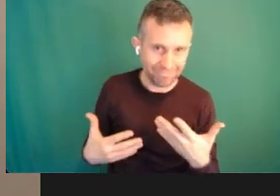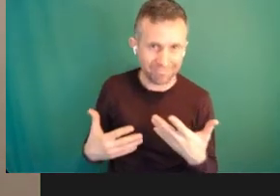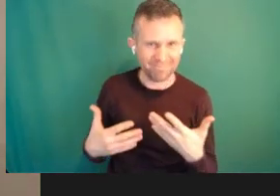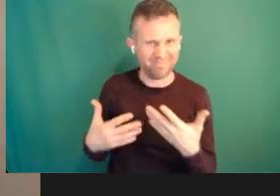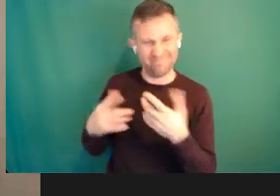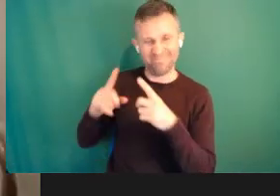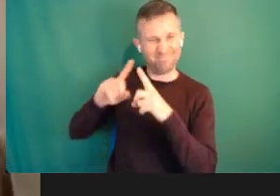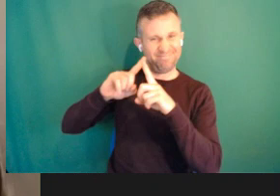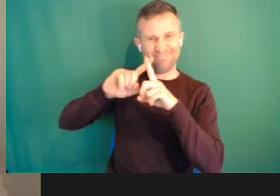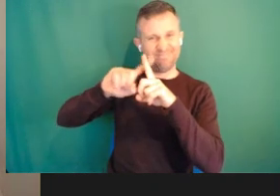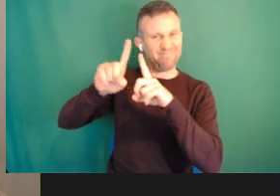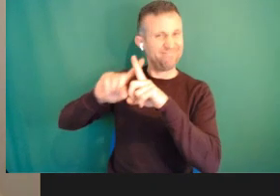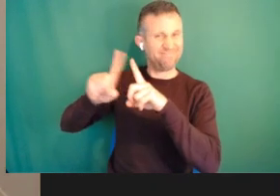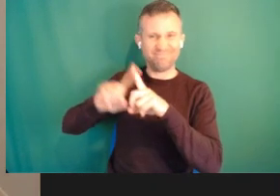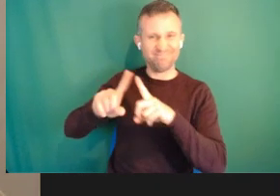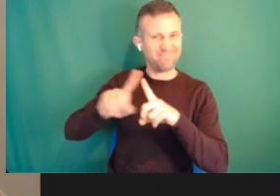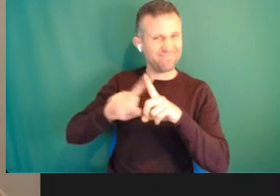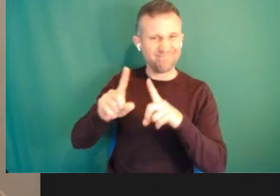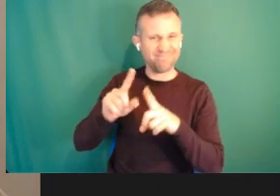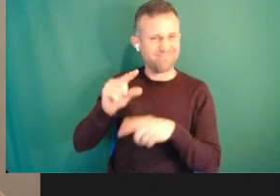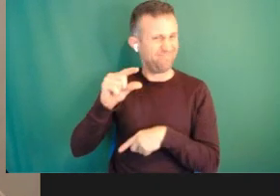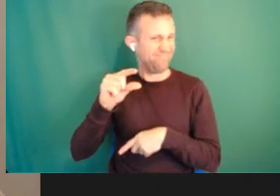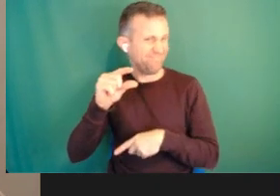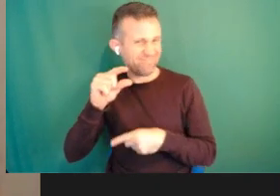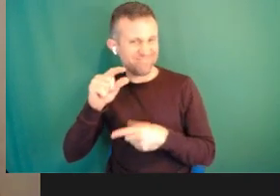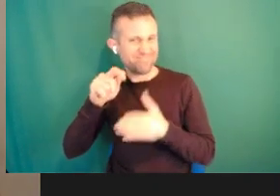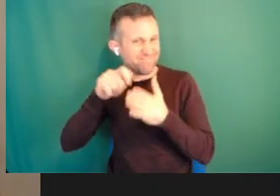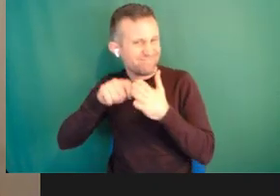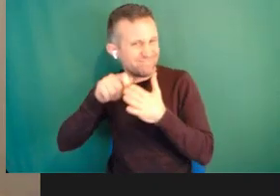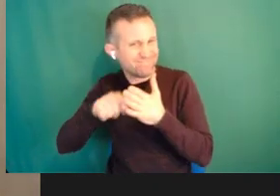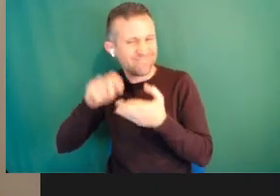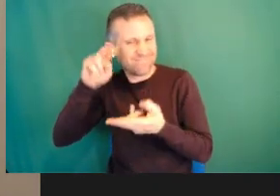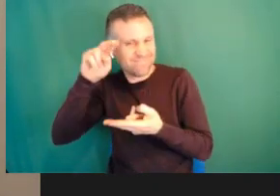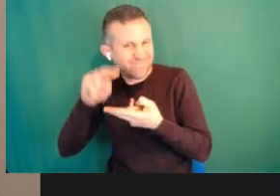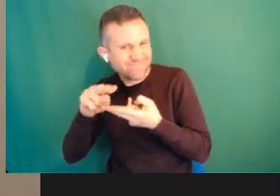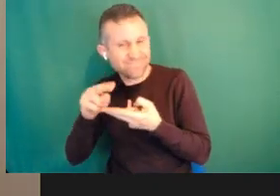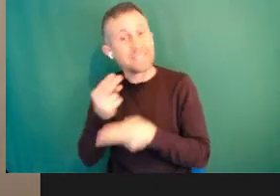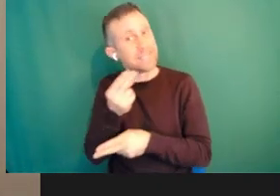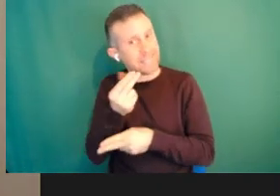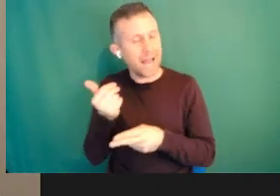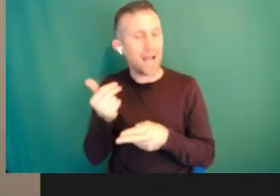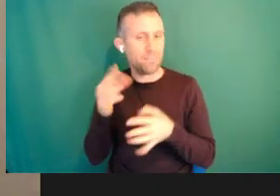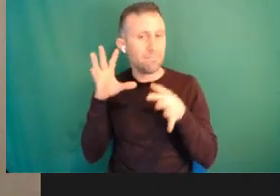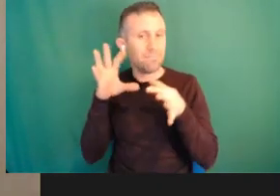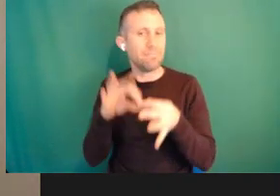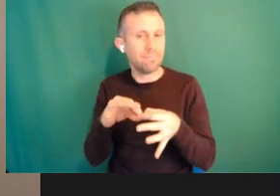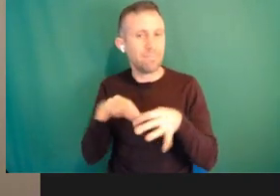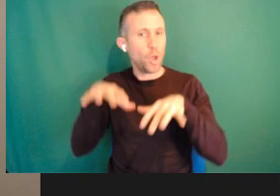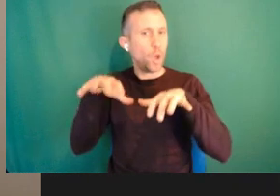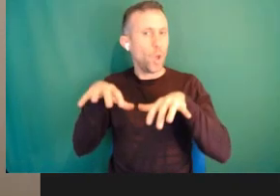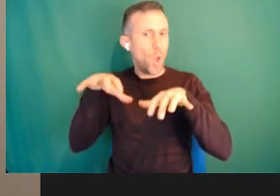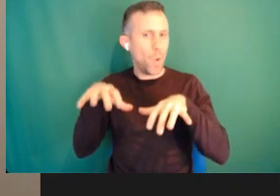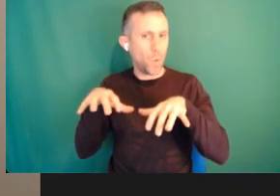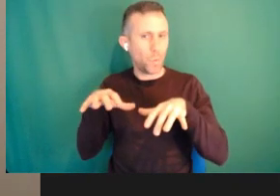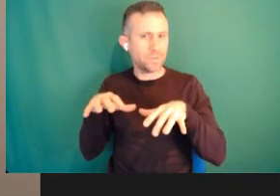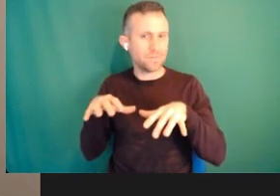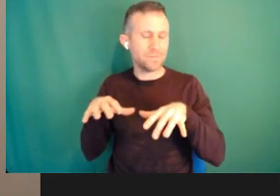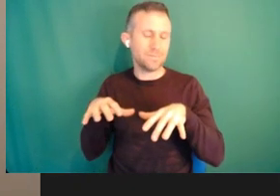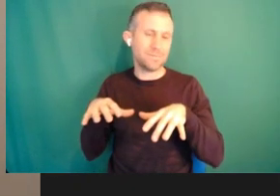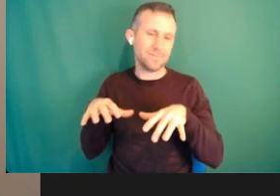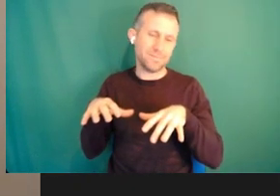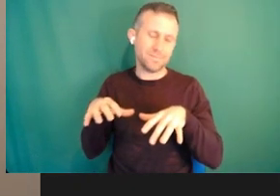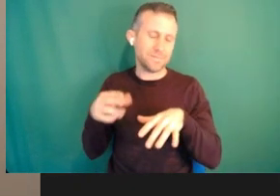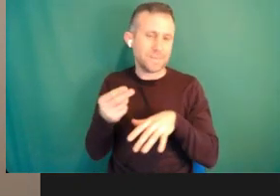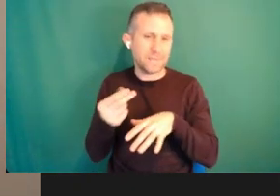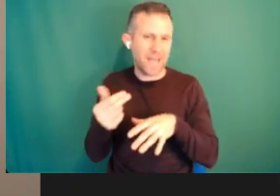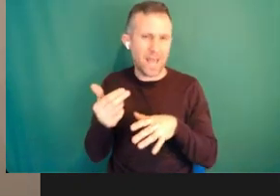buy. A few of them are ghost themed, but not as many as we'd like because it copyright and getting the